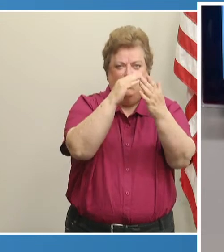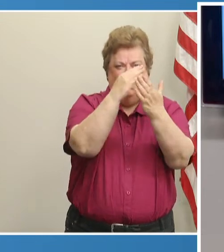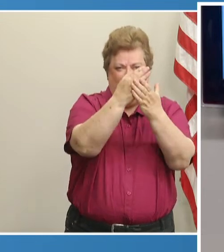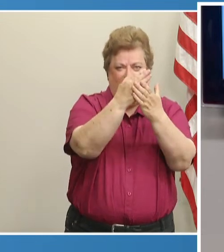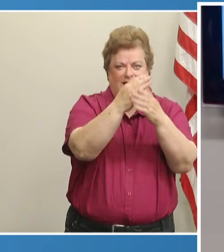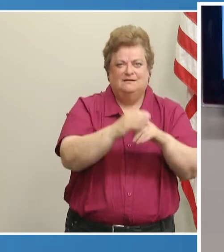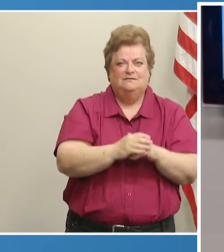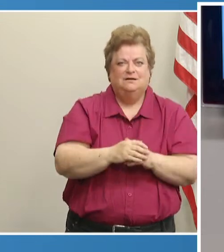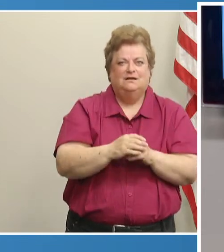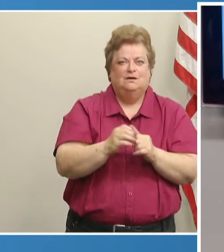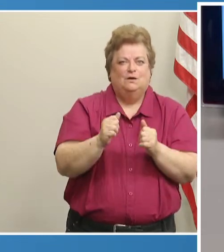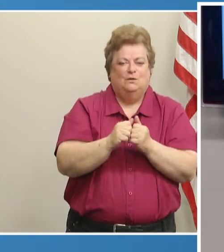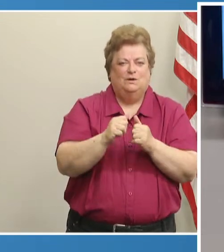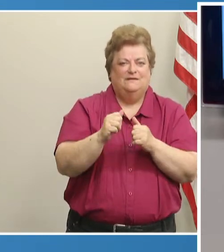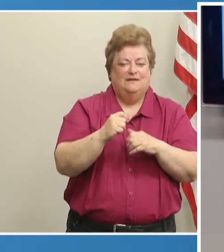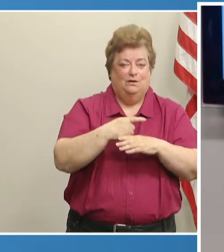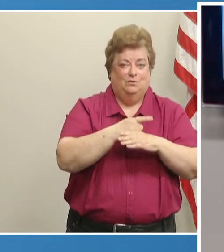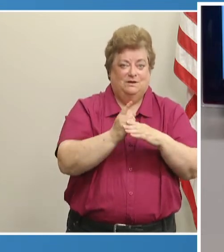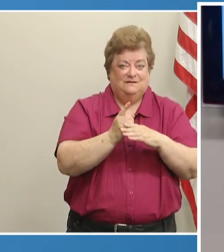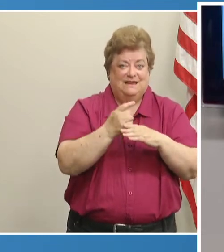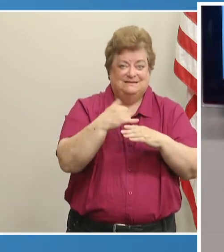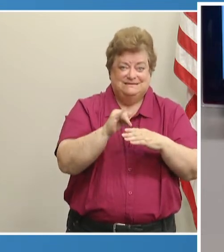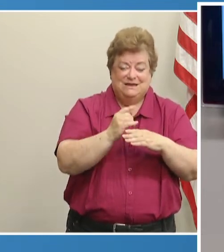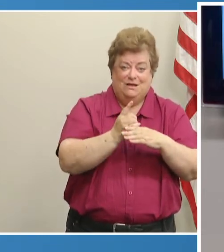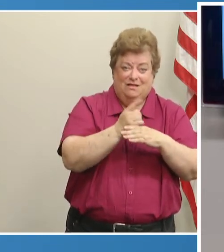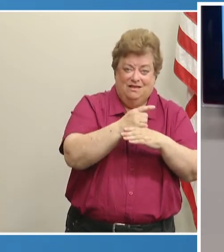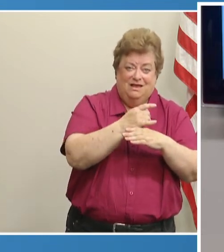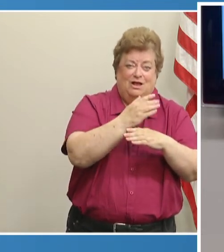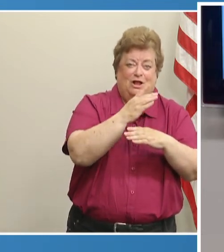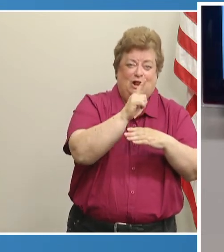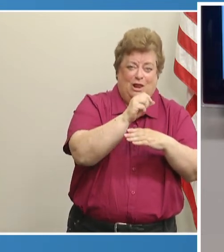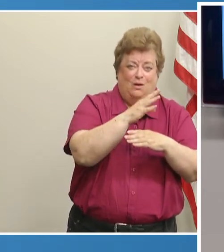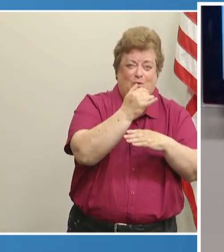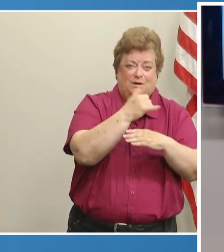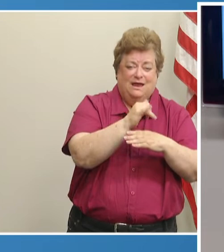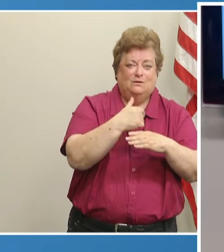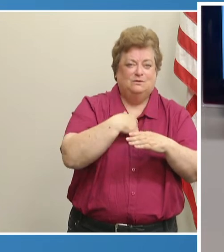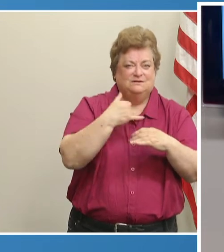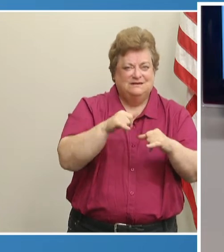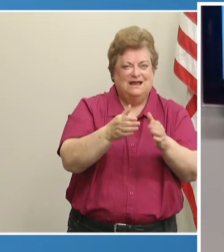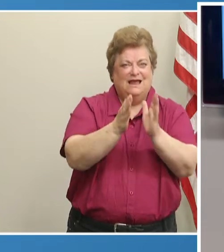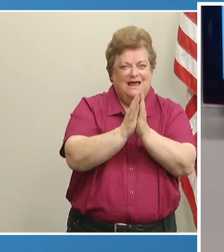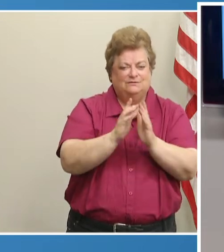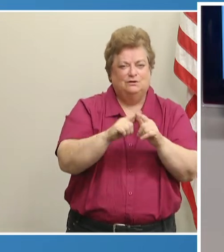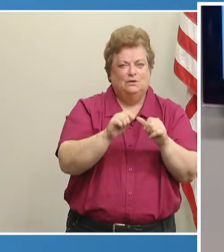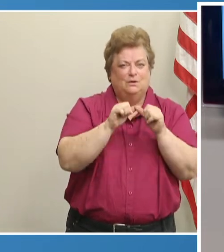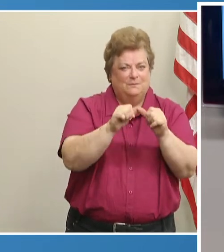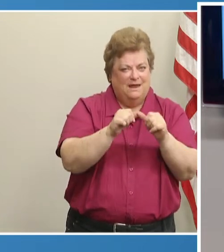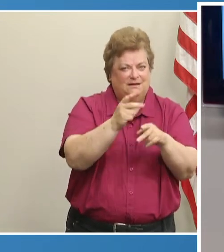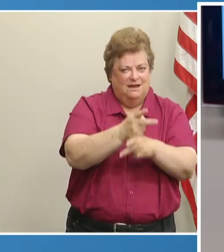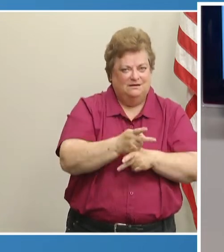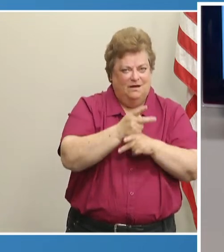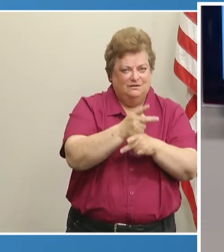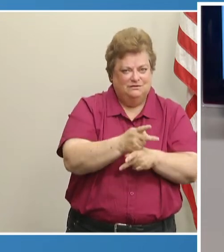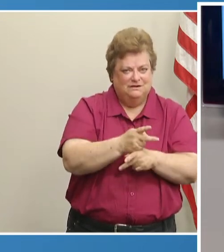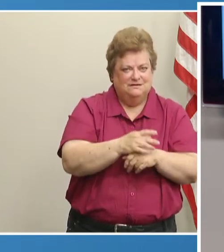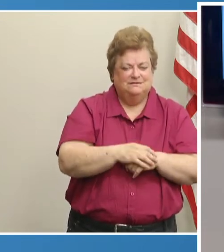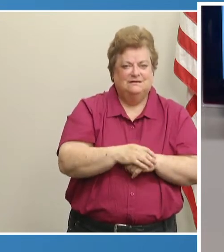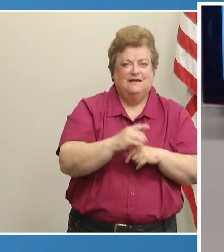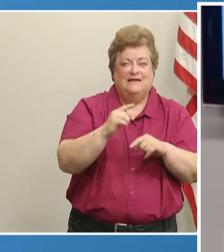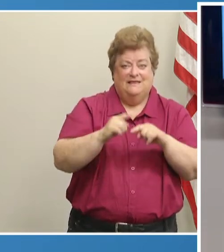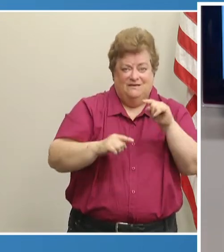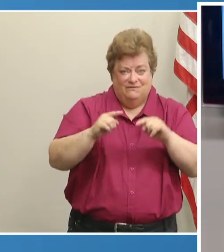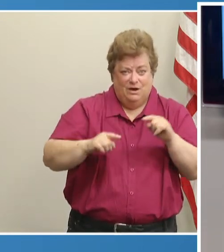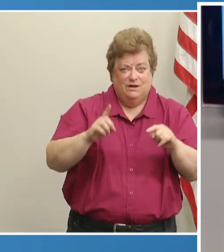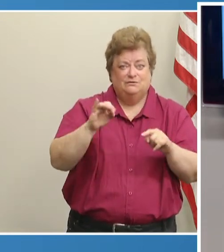the COVID-19 risk dial remaining in low yellow, we are still asking everyone to maintain caution. The variants do have